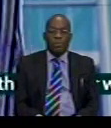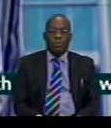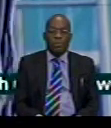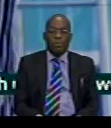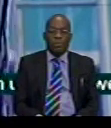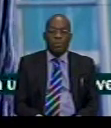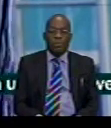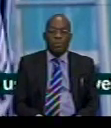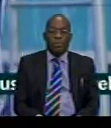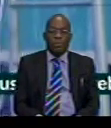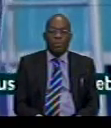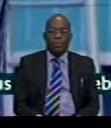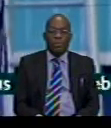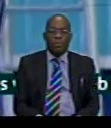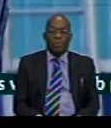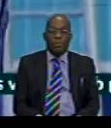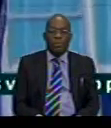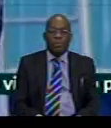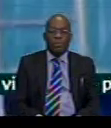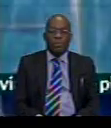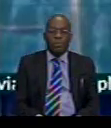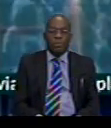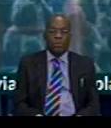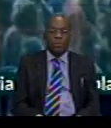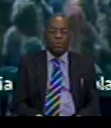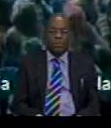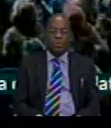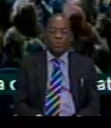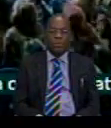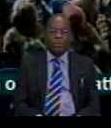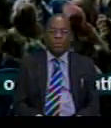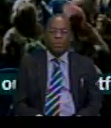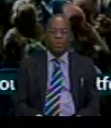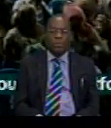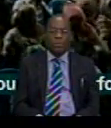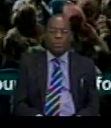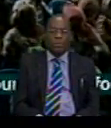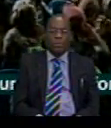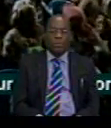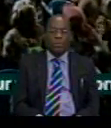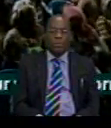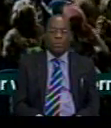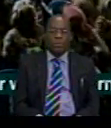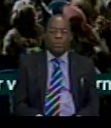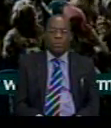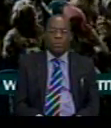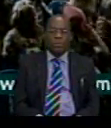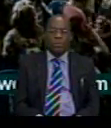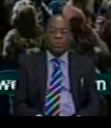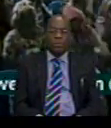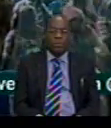wu de do ga yo ko ona mlata ma wu ne ira pa so ga be na enu so tro ke o lo ona nya ne